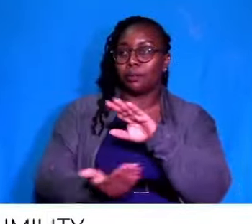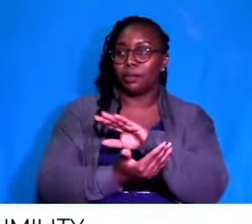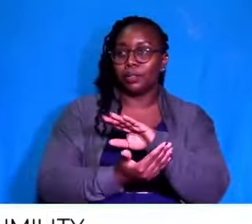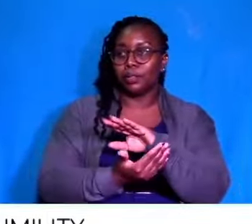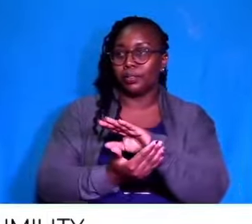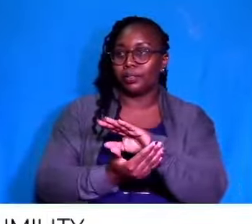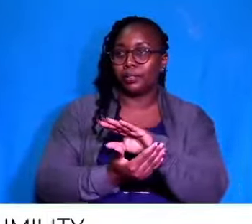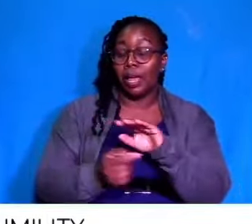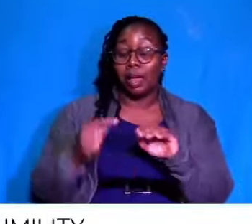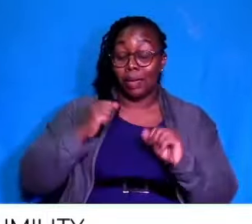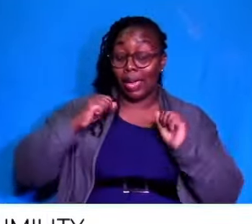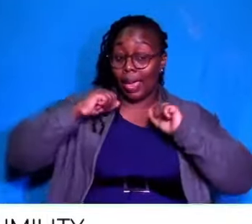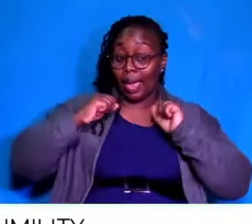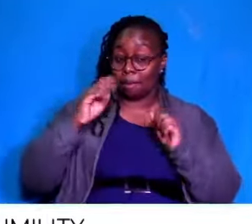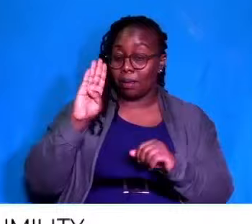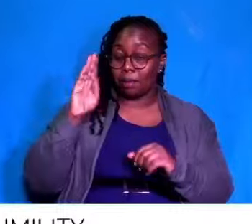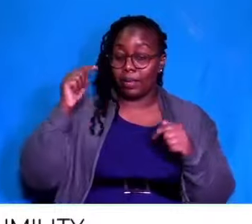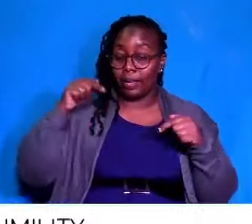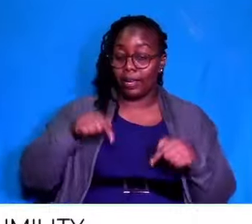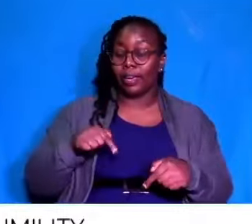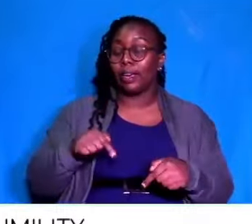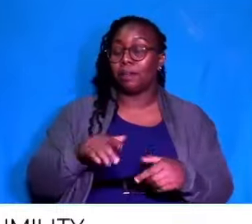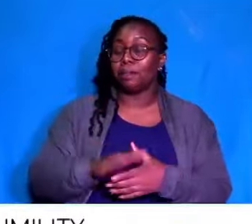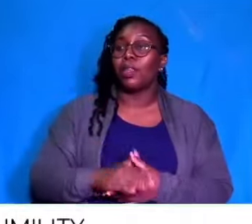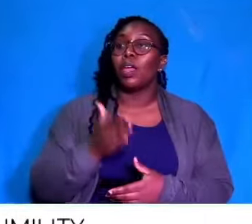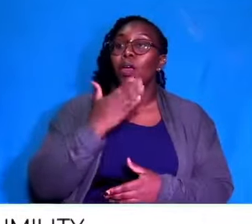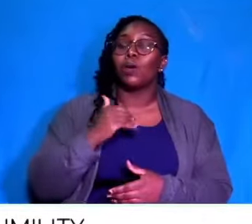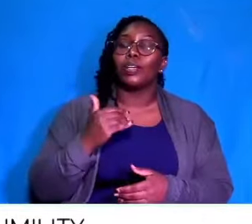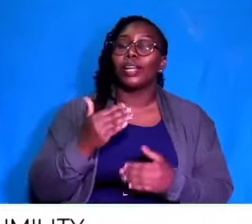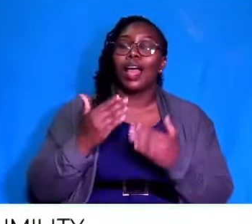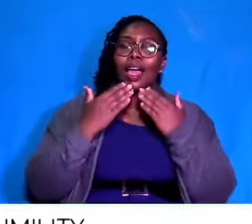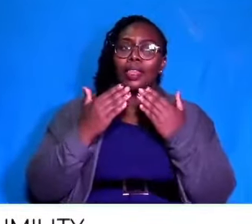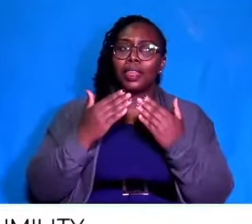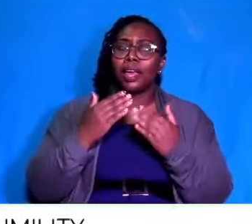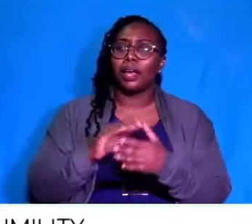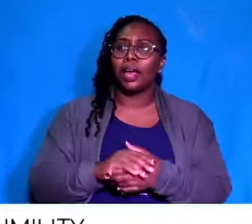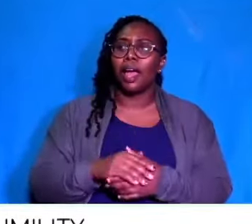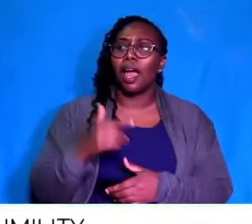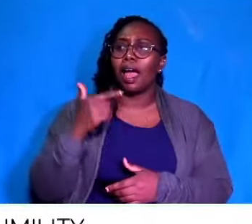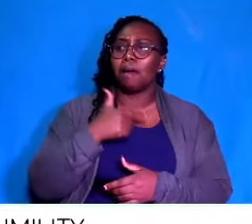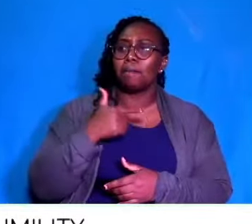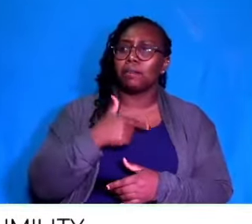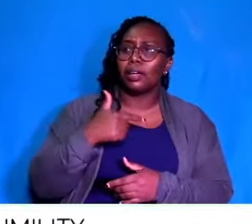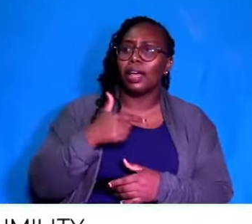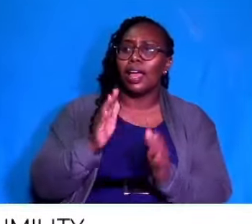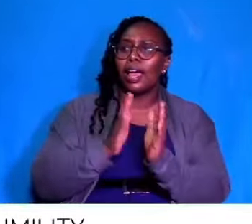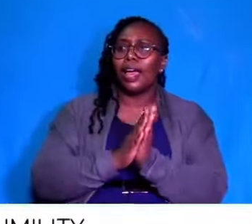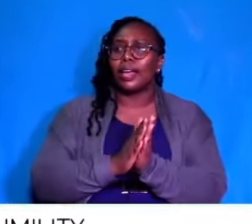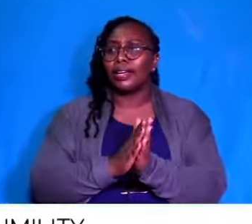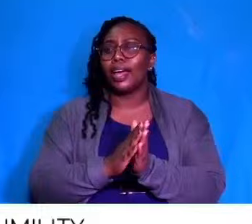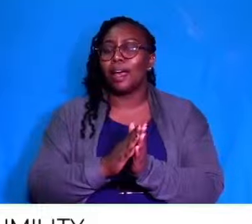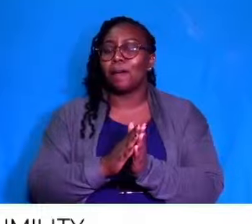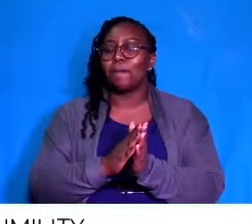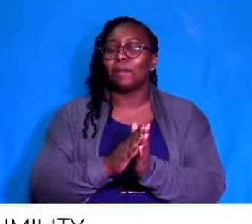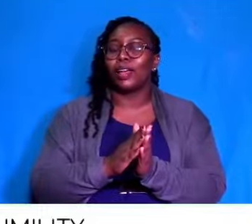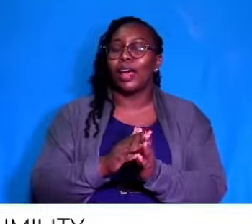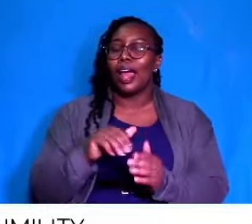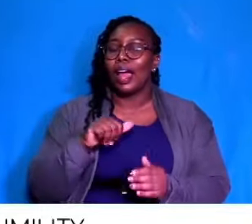I'm really glad to be here, and I want to thank Pastor Iggy and the team for being sensitive to get a podium that is not taller than me.